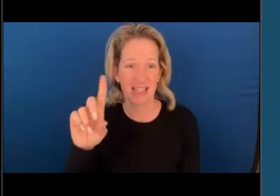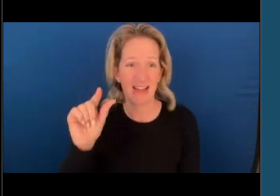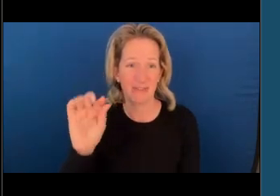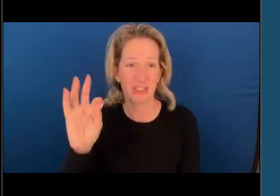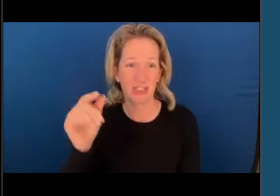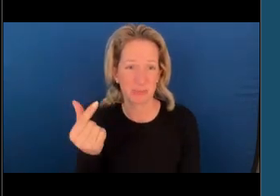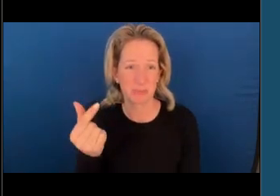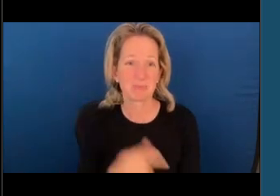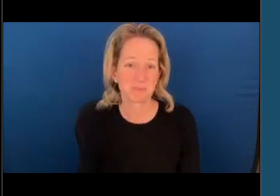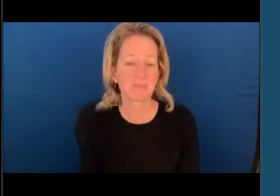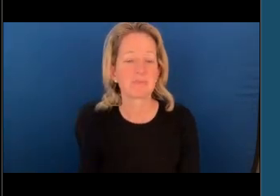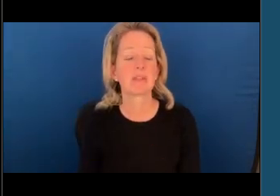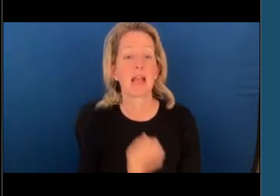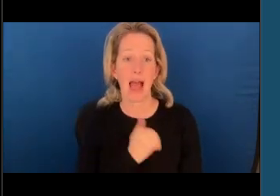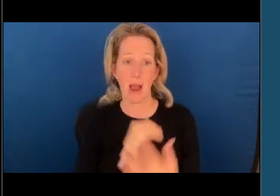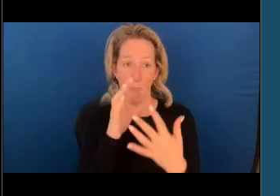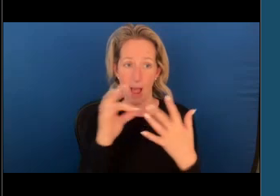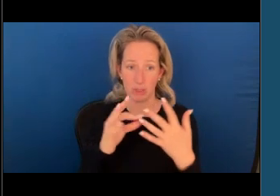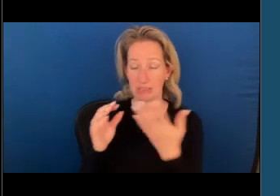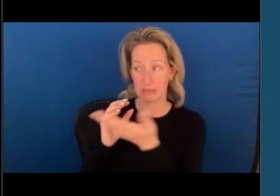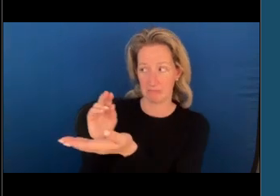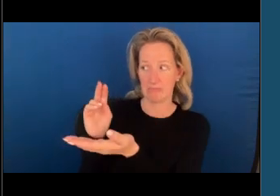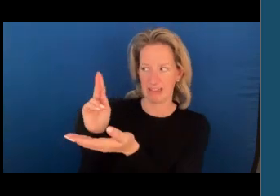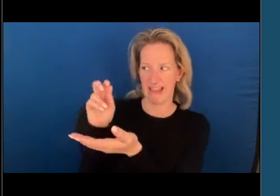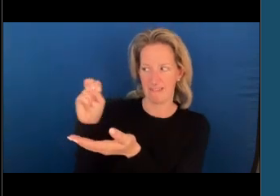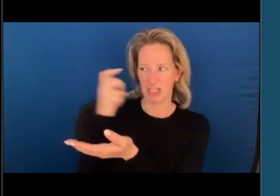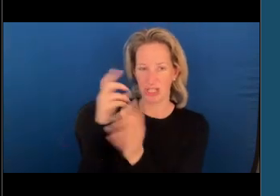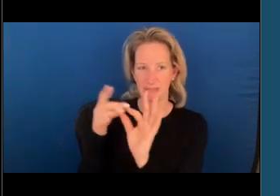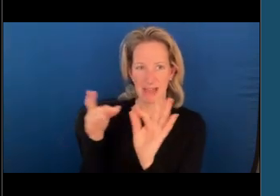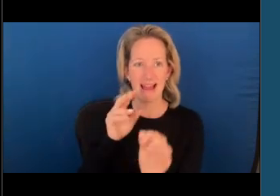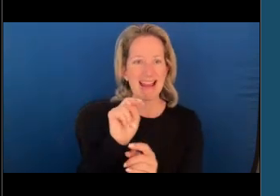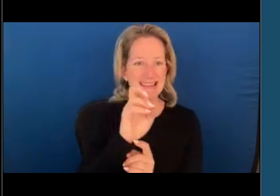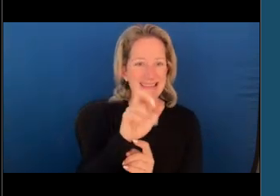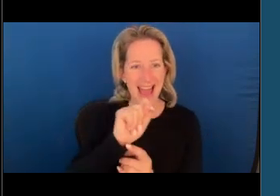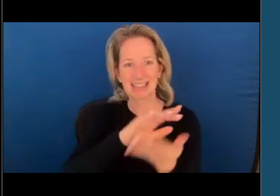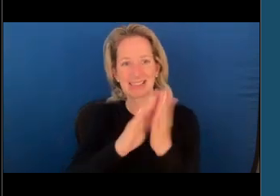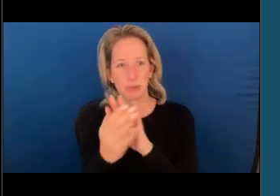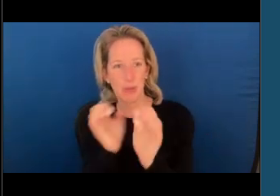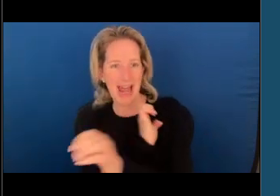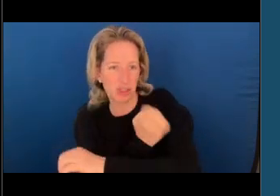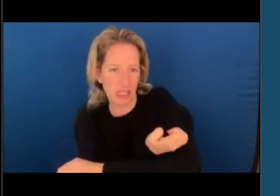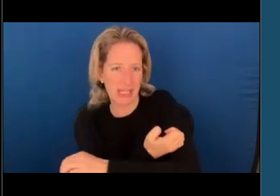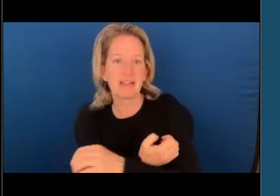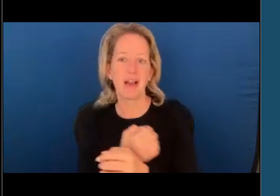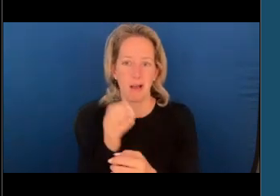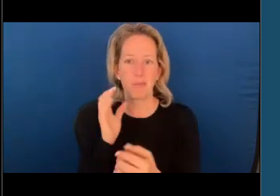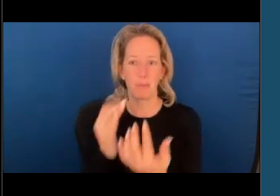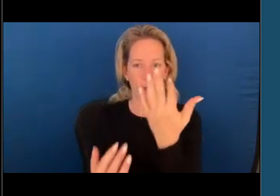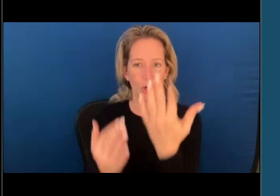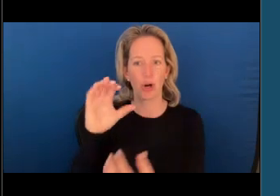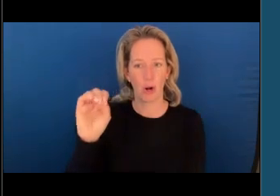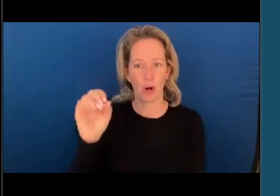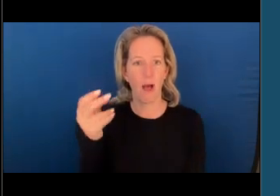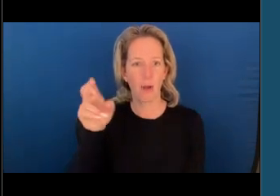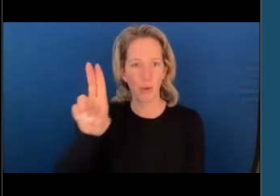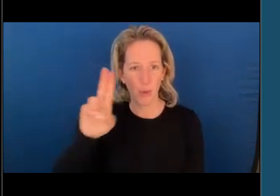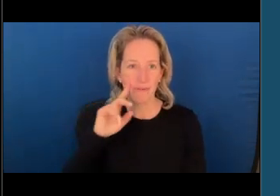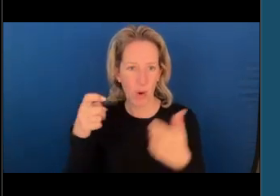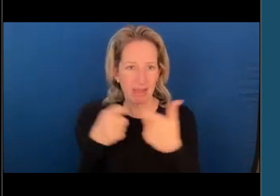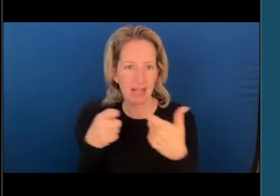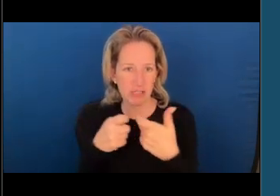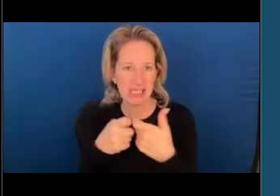options to, as Kevin just said, nets to energy, incineration on Oahu, burning that for electricity for the island of Oahu, and the